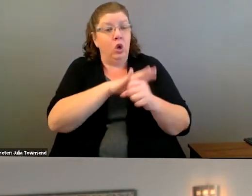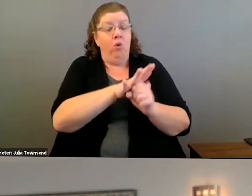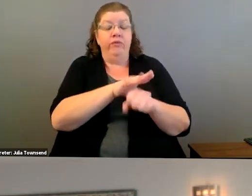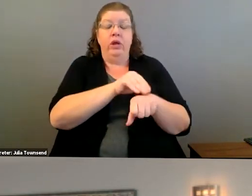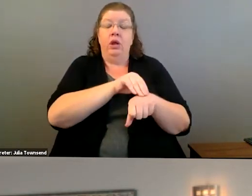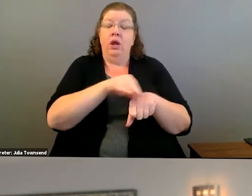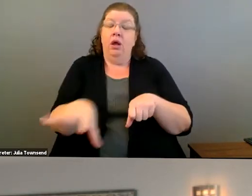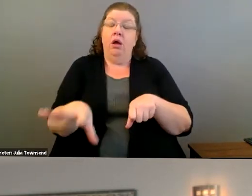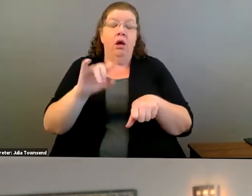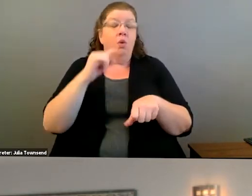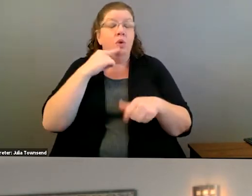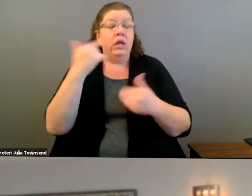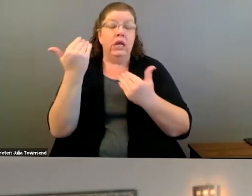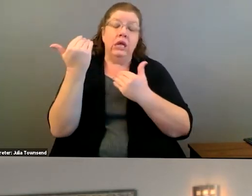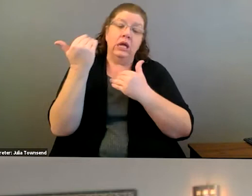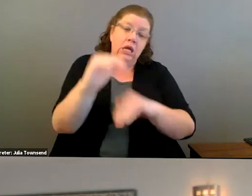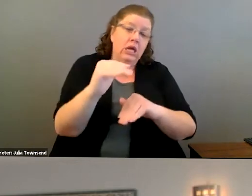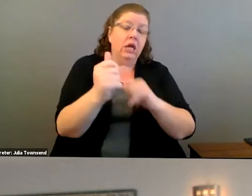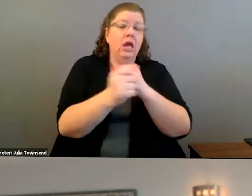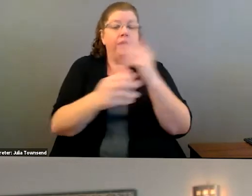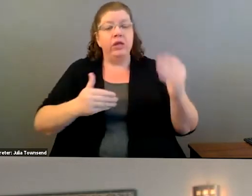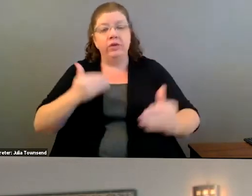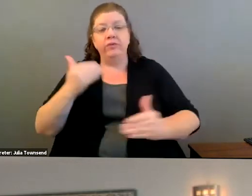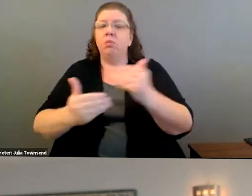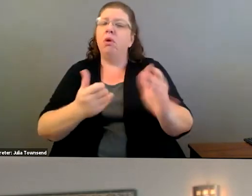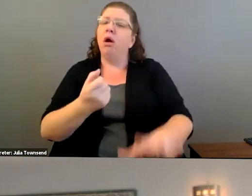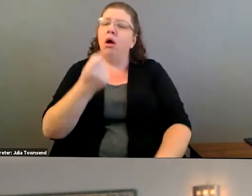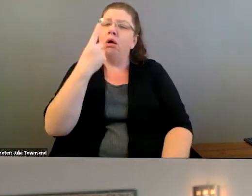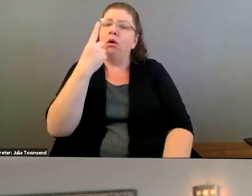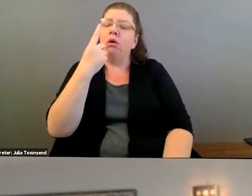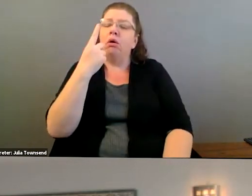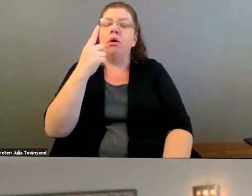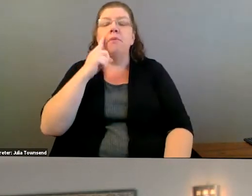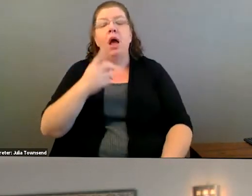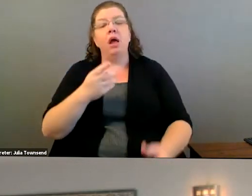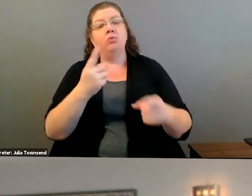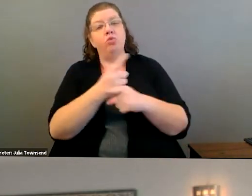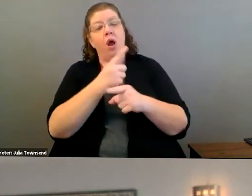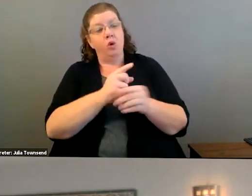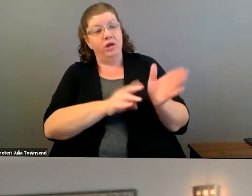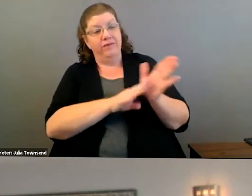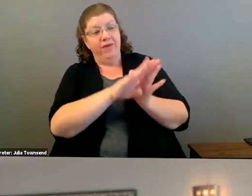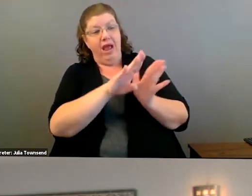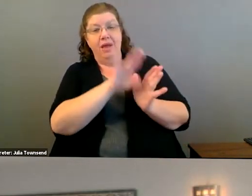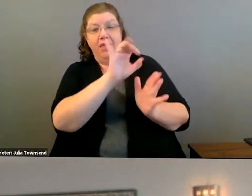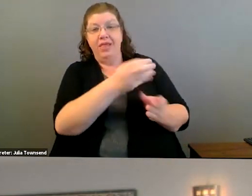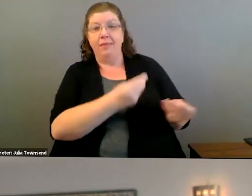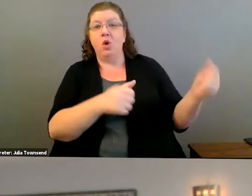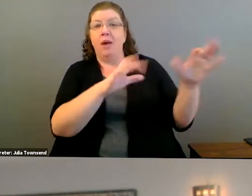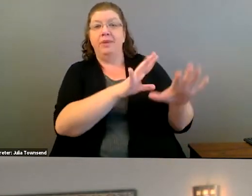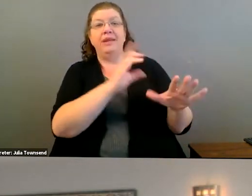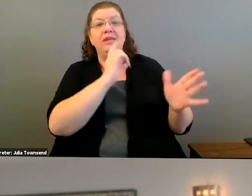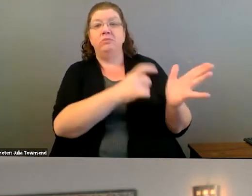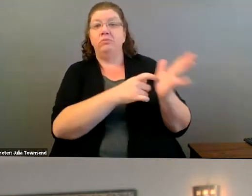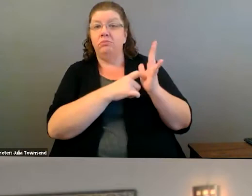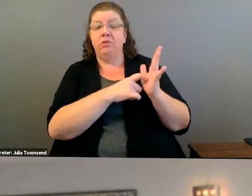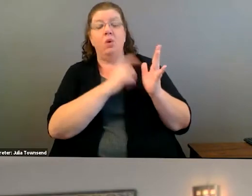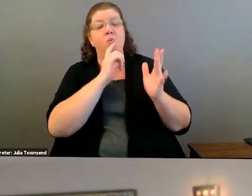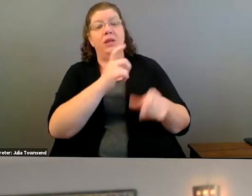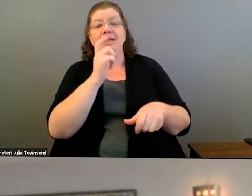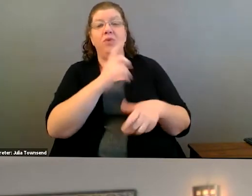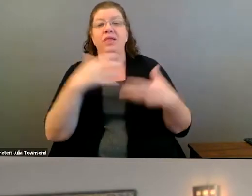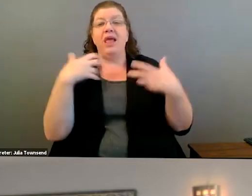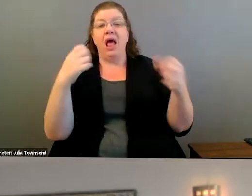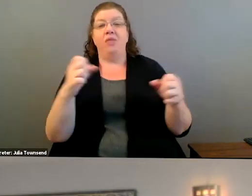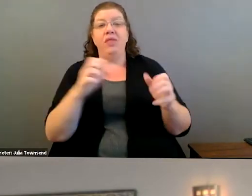seriously constrained all manner of progress. However, proper development of this parcel is also tied to the health and wellness of our community.